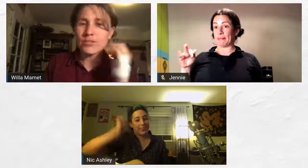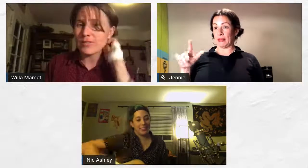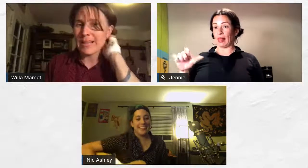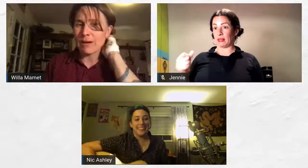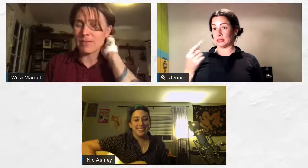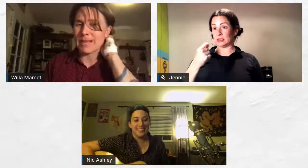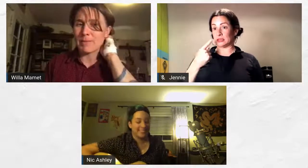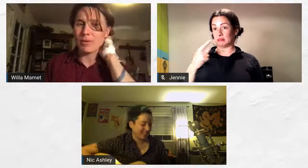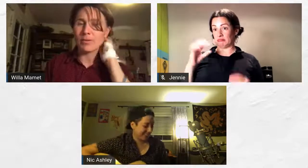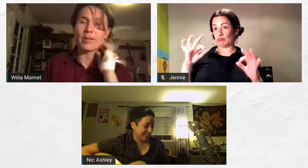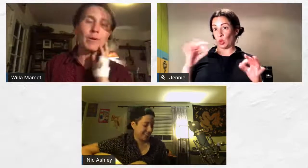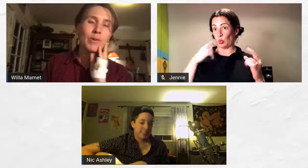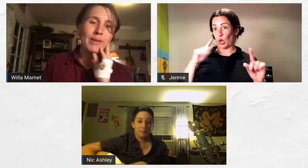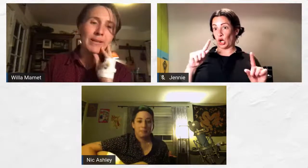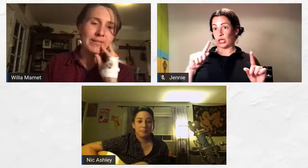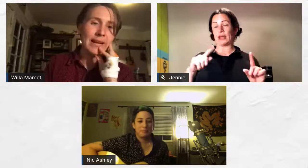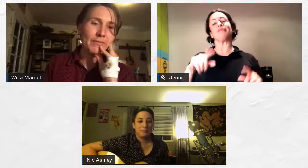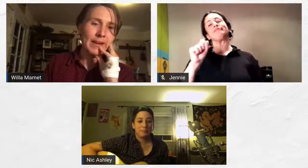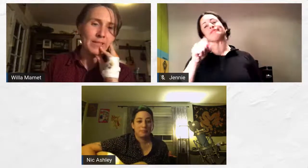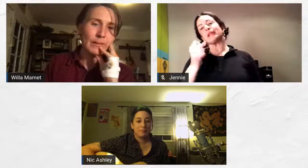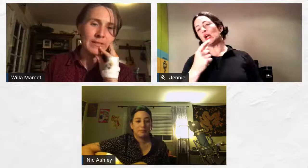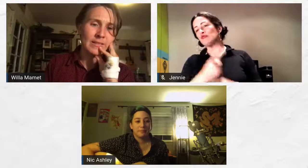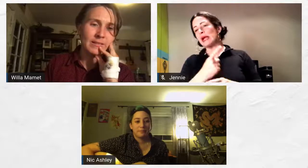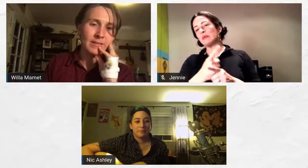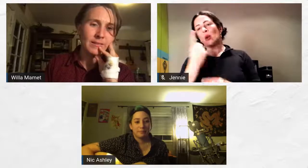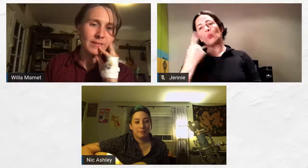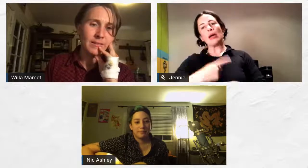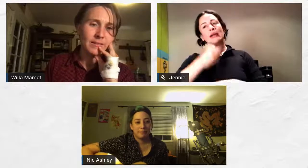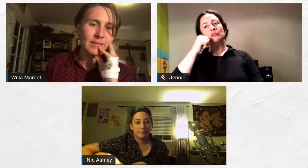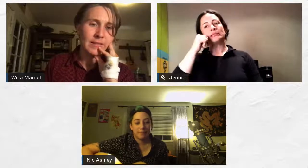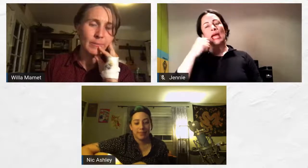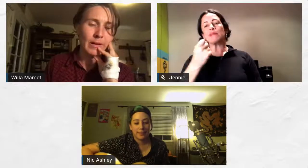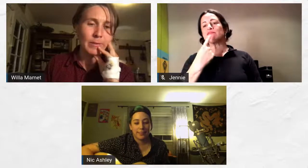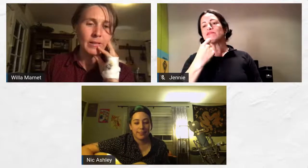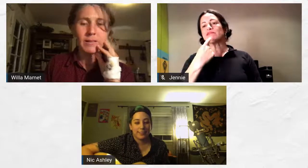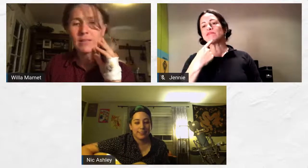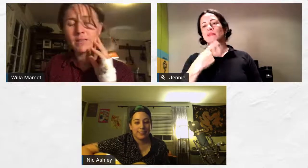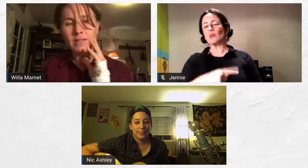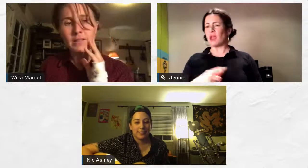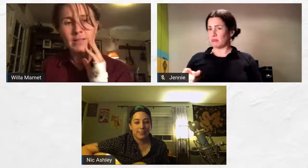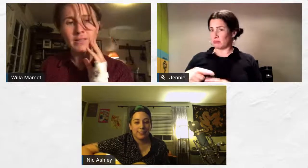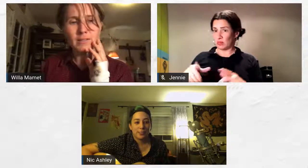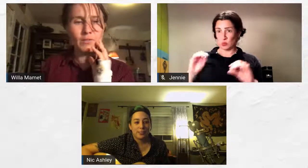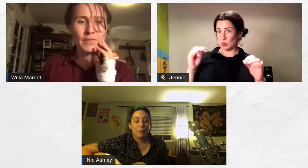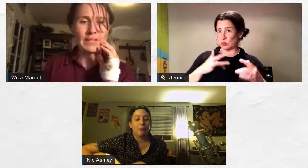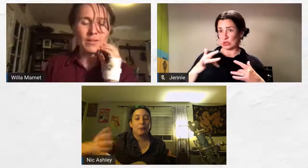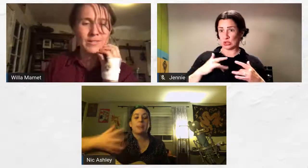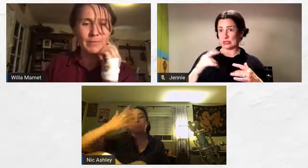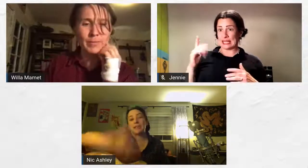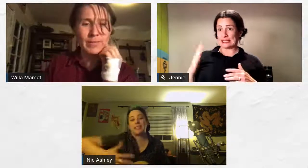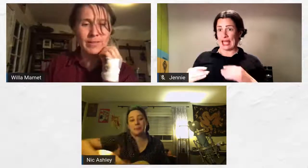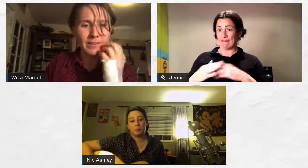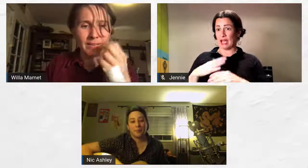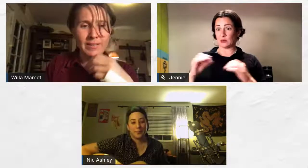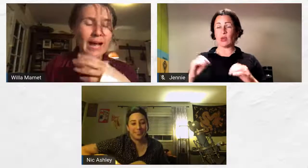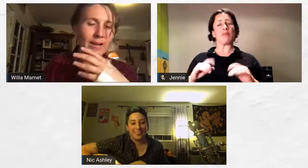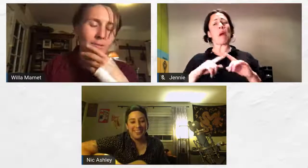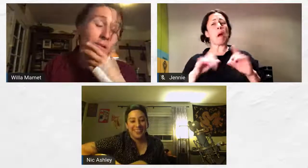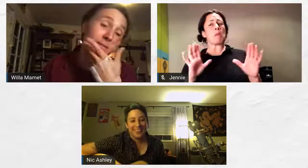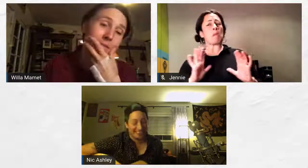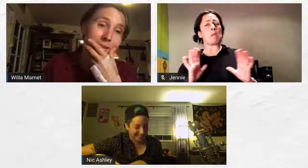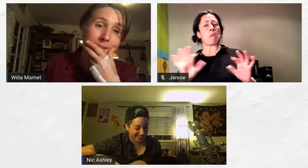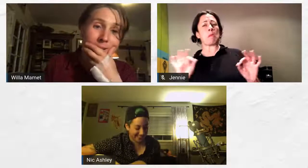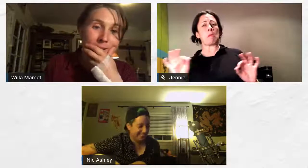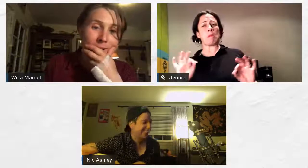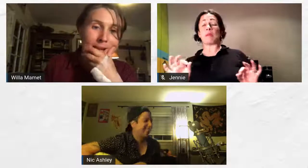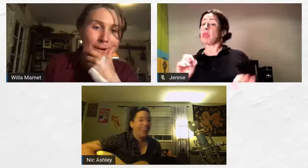I heard you say that one time that you were a little bit worried about side effects, but it doesn't seem, I mean, your feet don't seem to be,